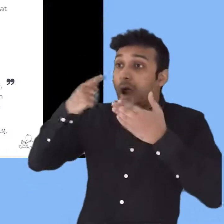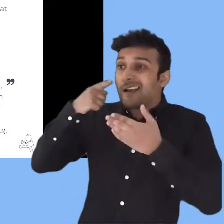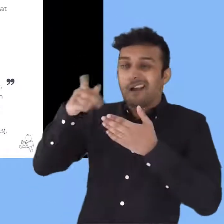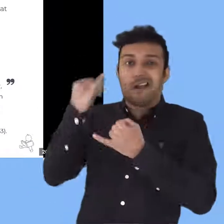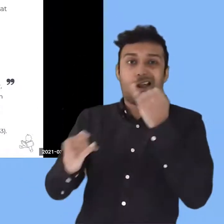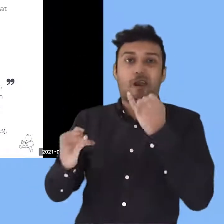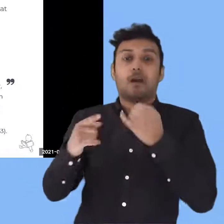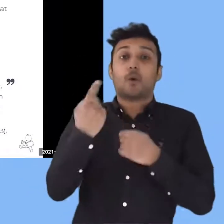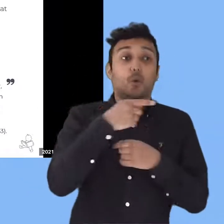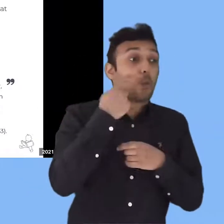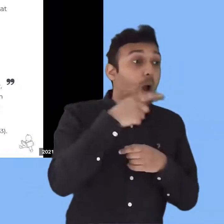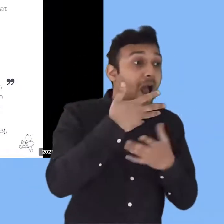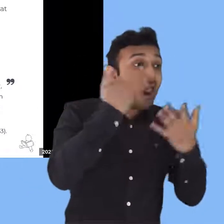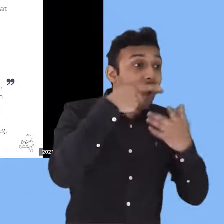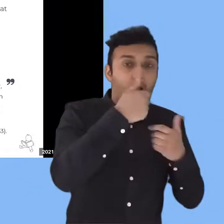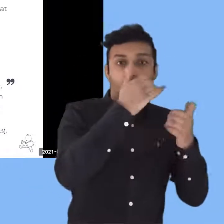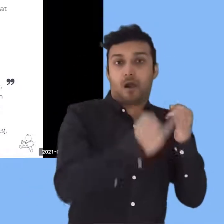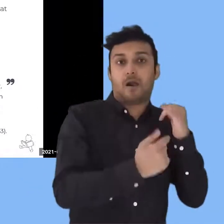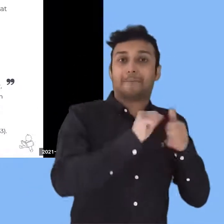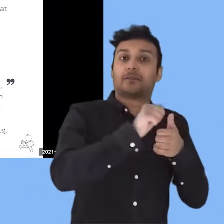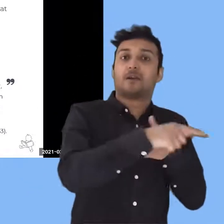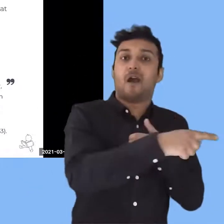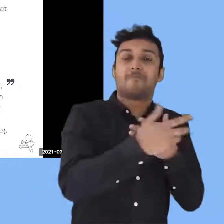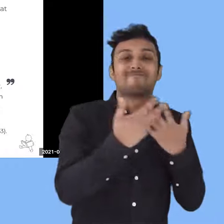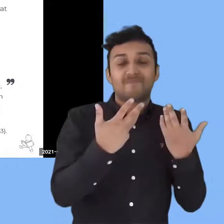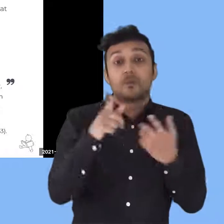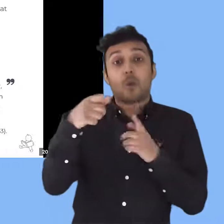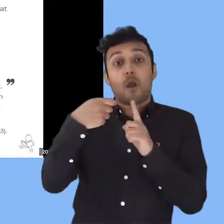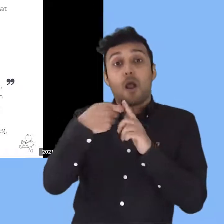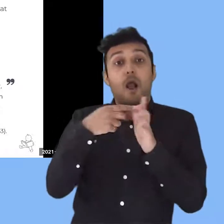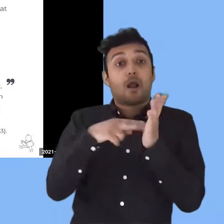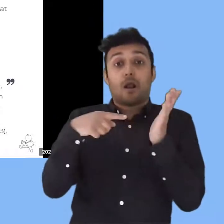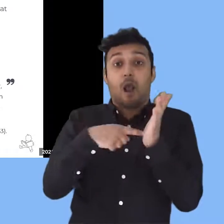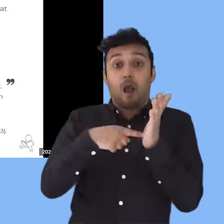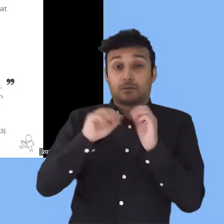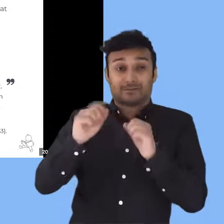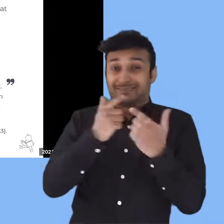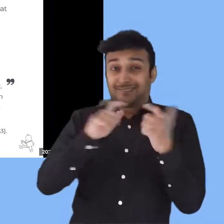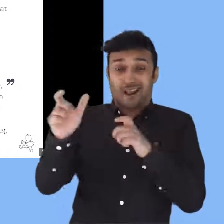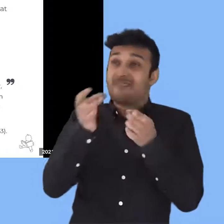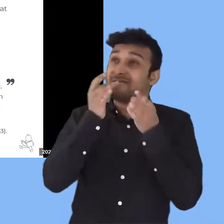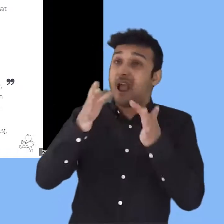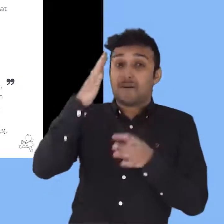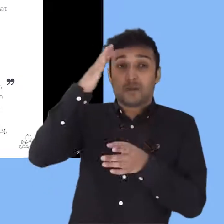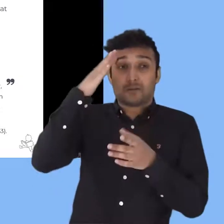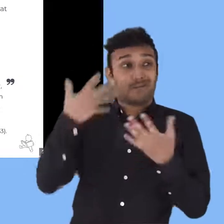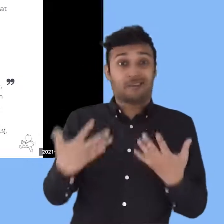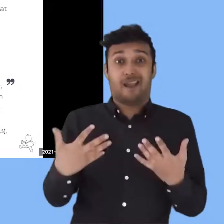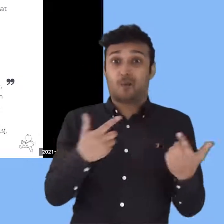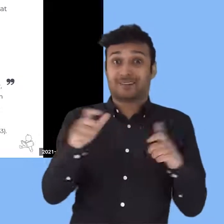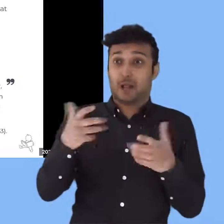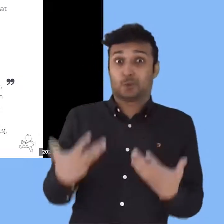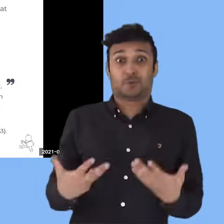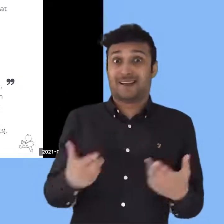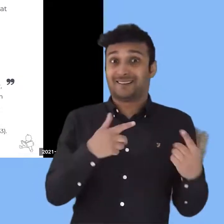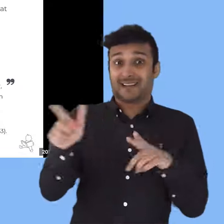and continues to be a very well-renowned philosopher in the current period, you know, his ideas at this time were that if